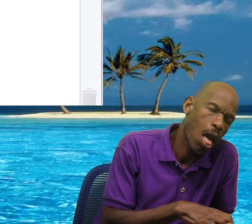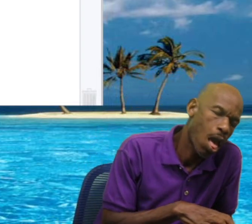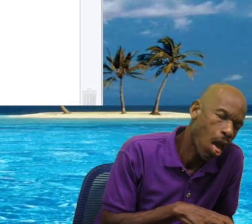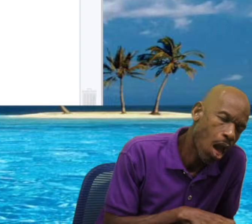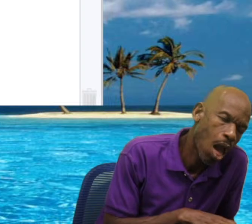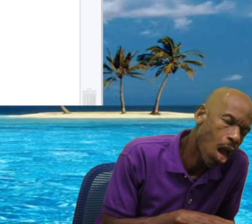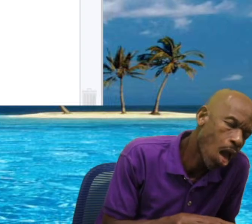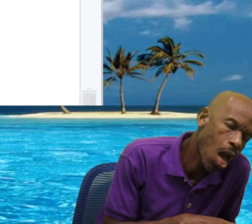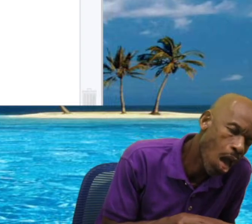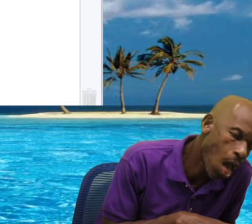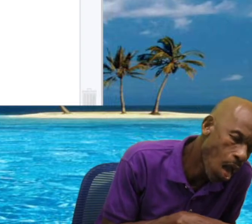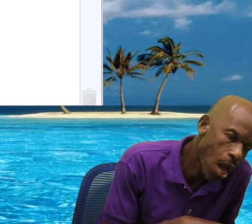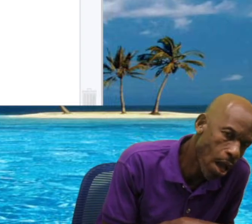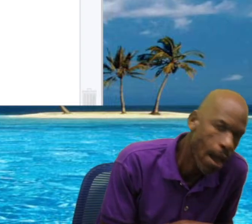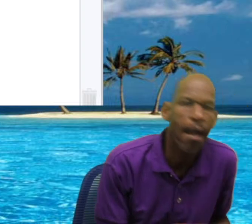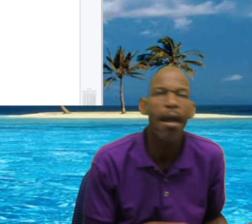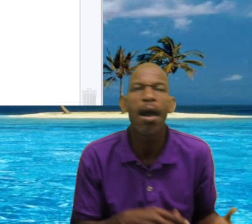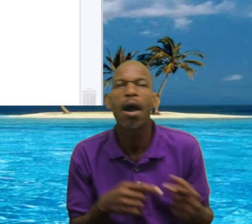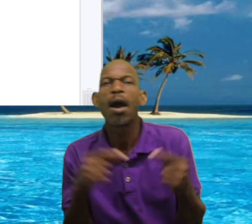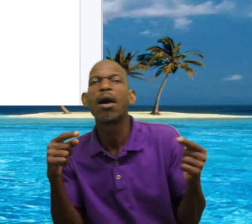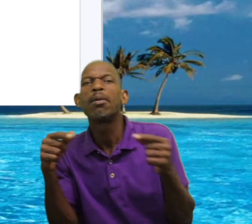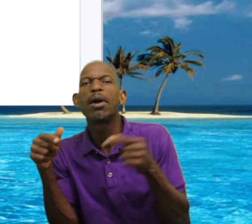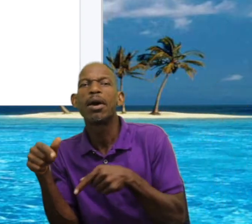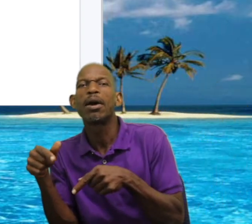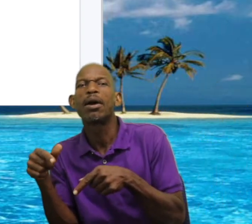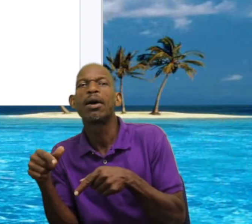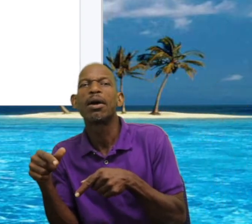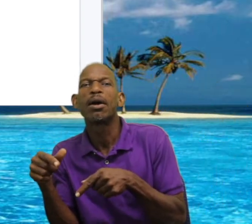is strong.